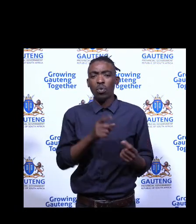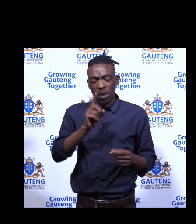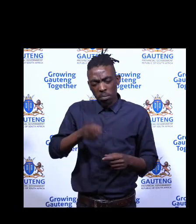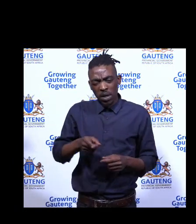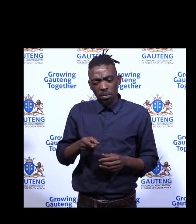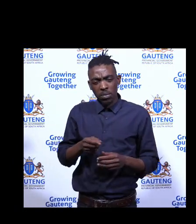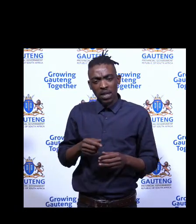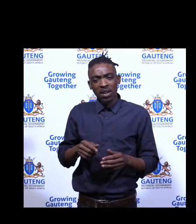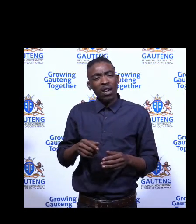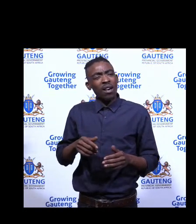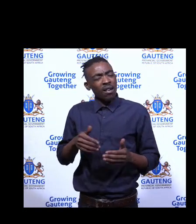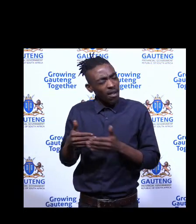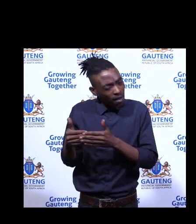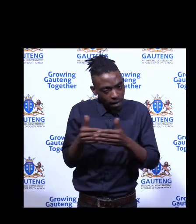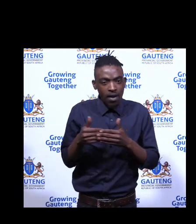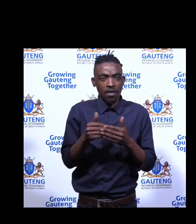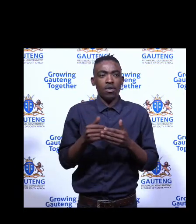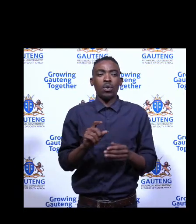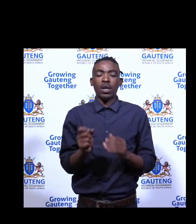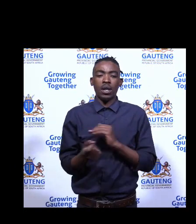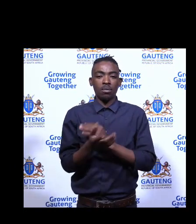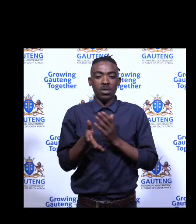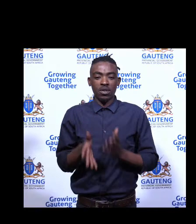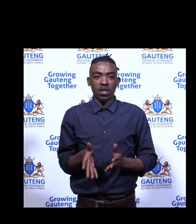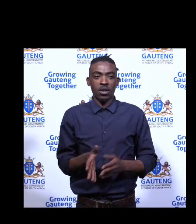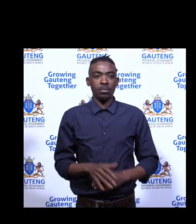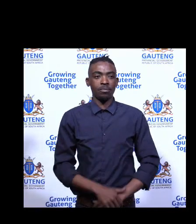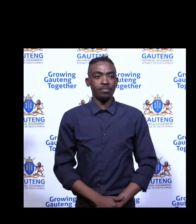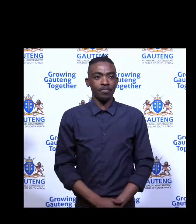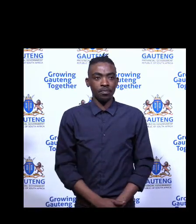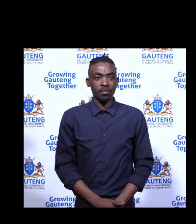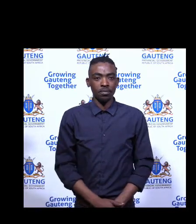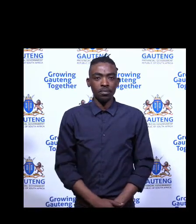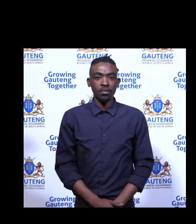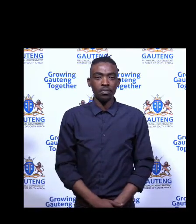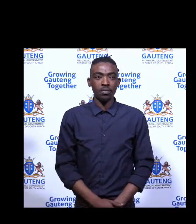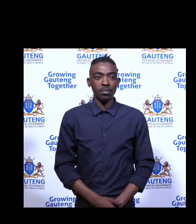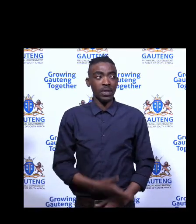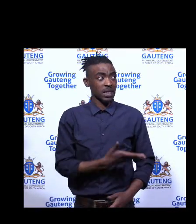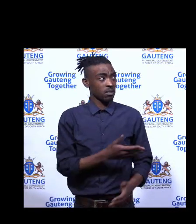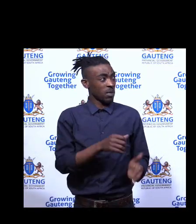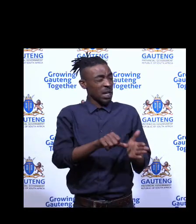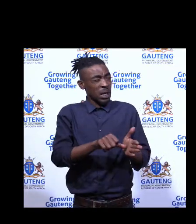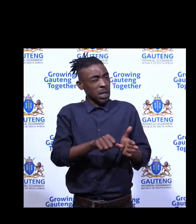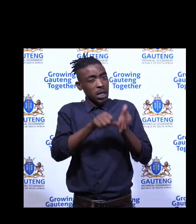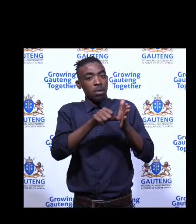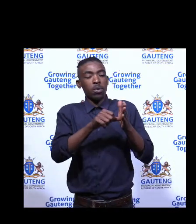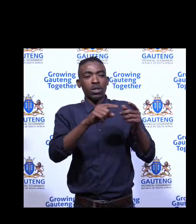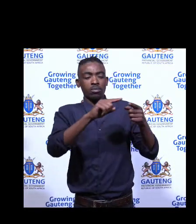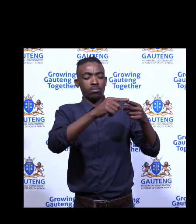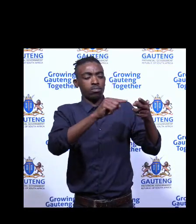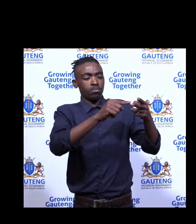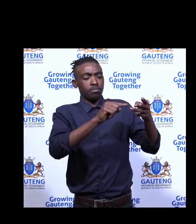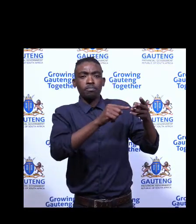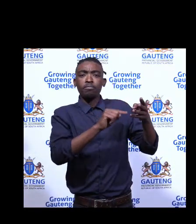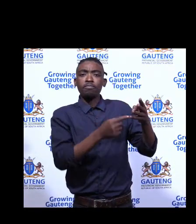in a phased way. All right, so let's draw some important punchlines and conclusions here. So the first thing